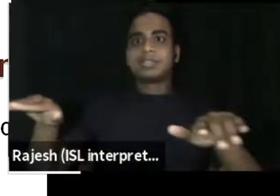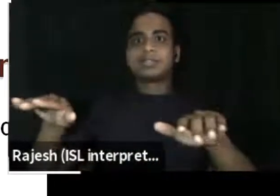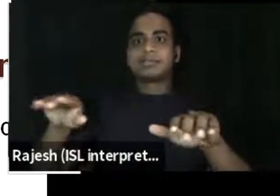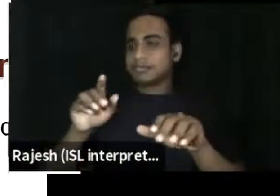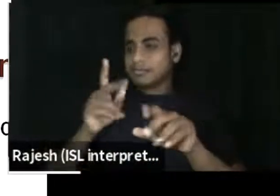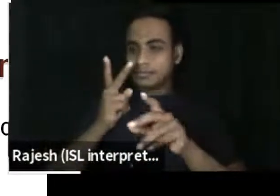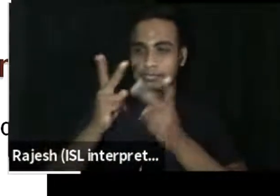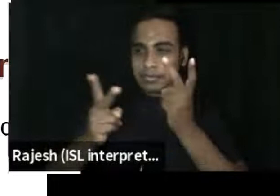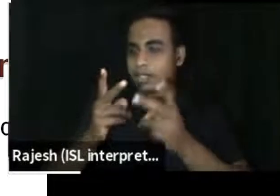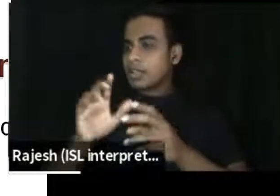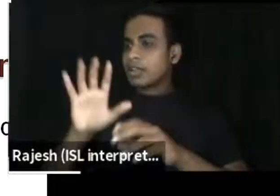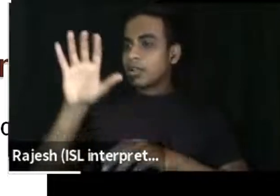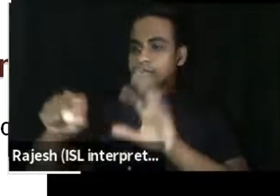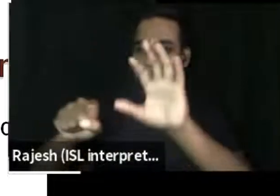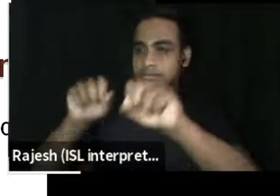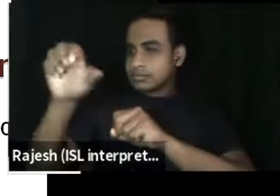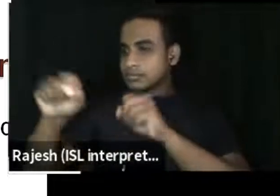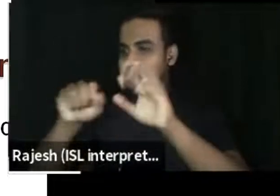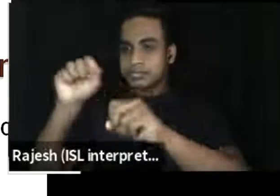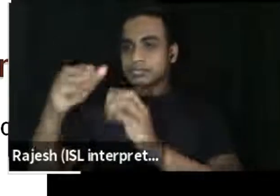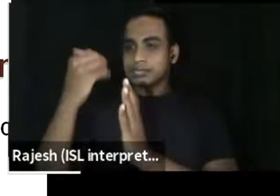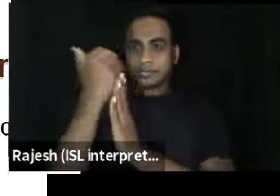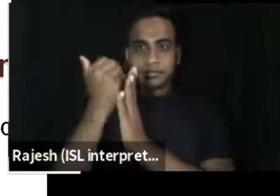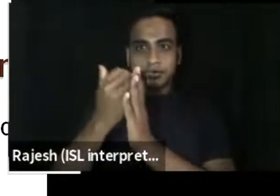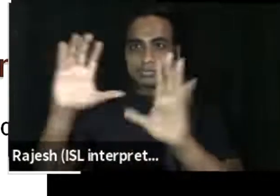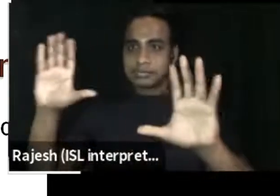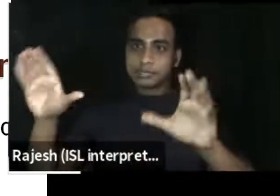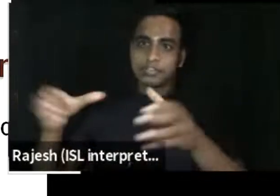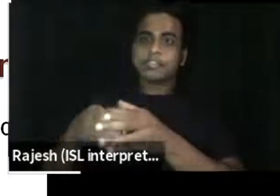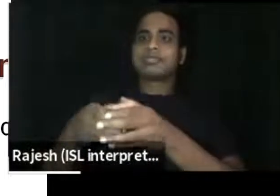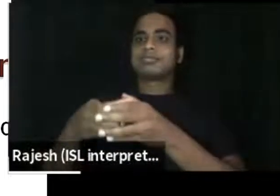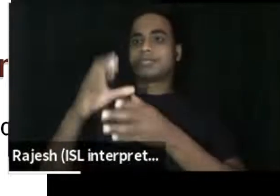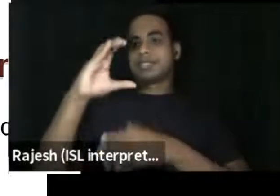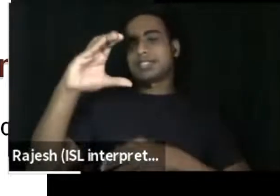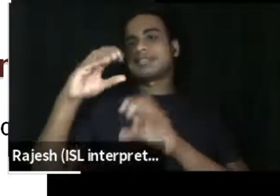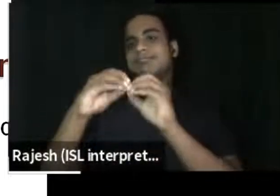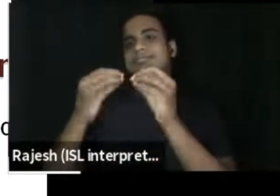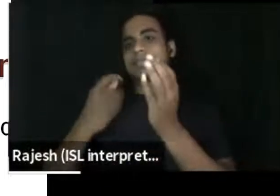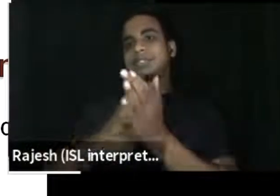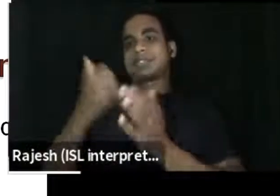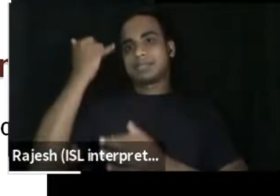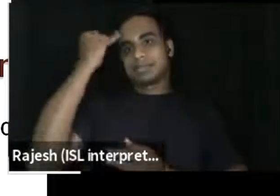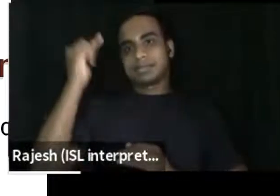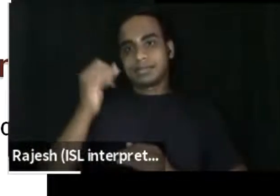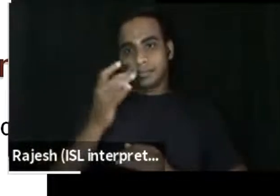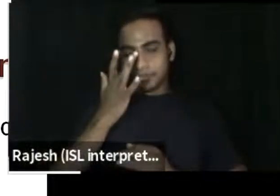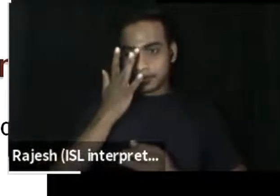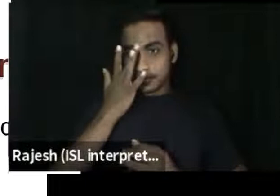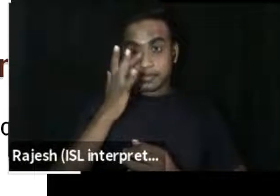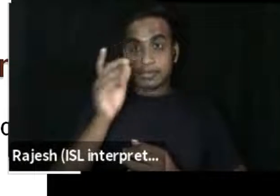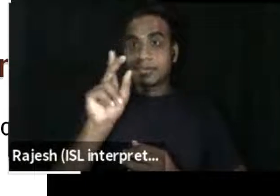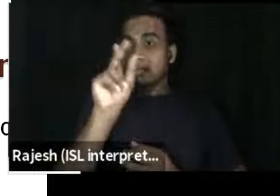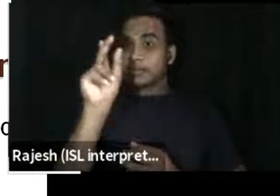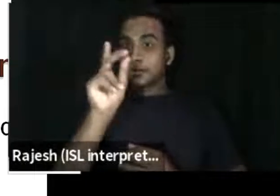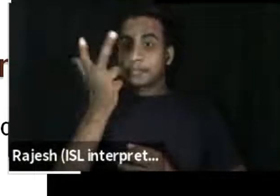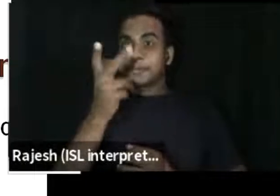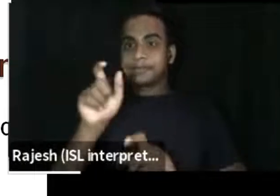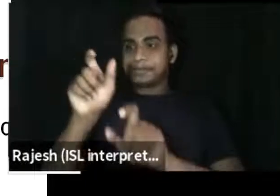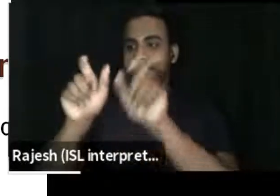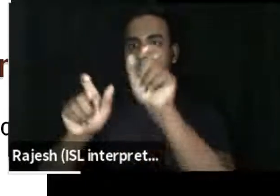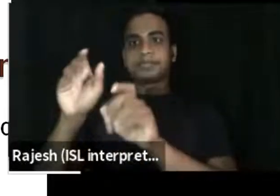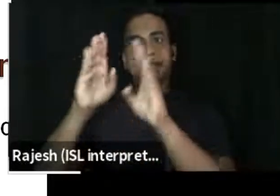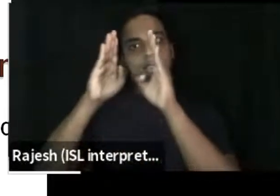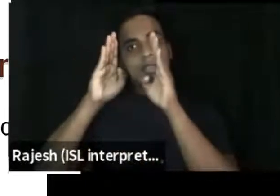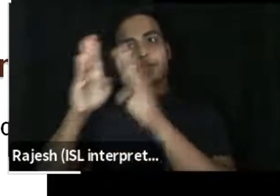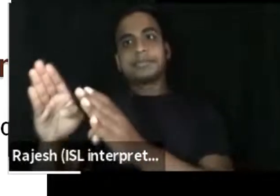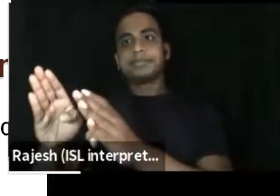the prominent characteristics we could see in the CBR projects. Second was, it was very people-centric,